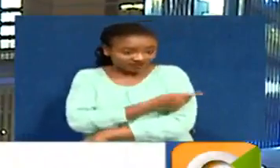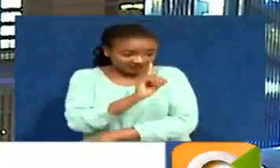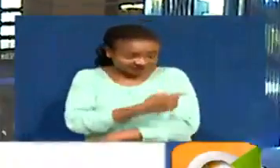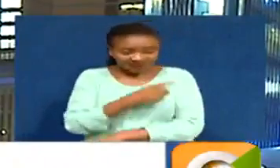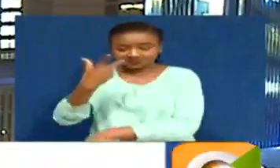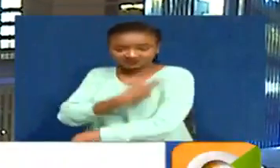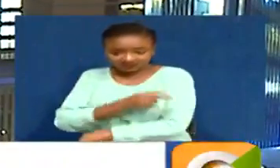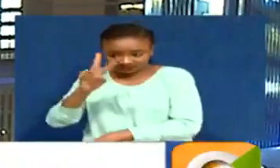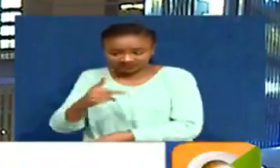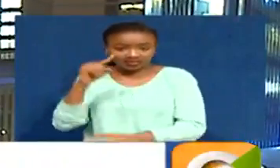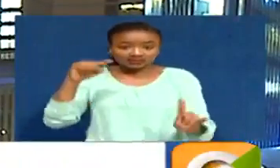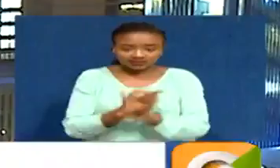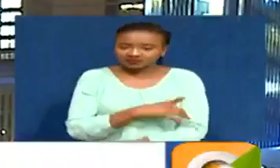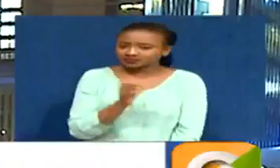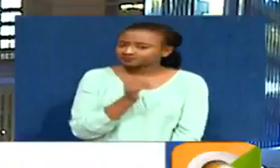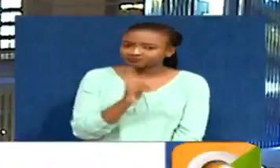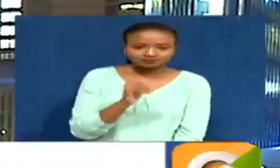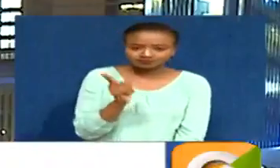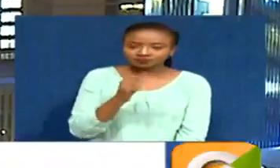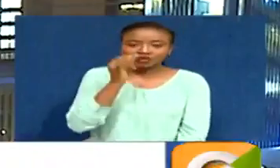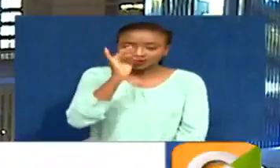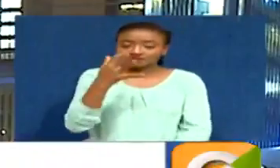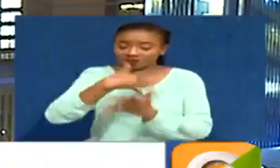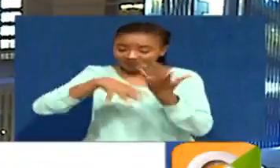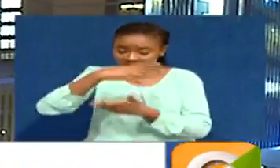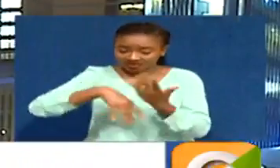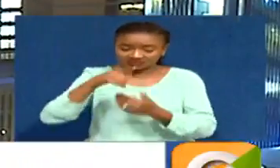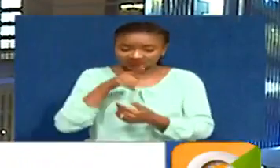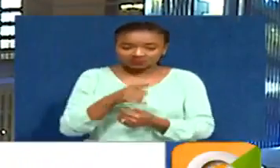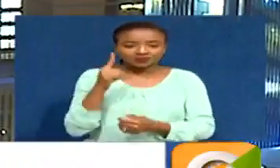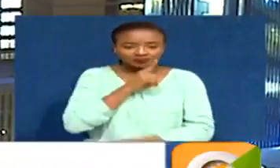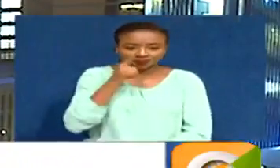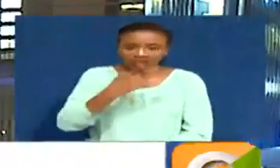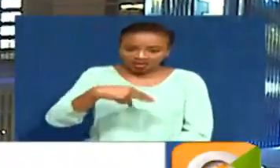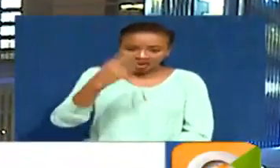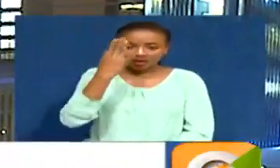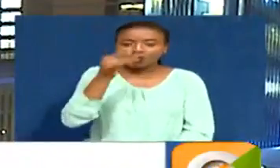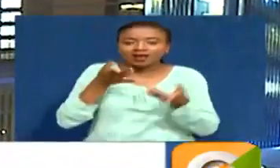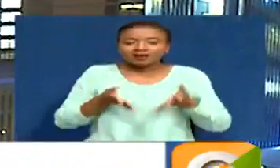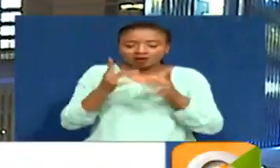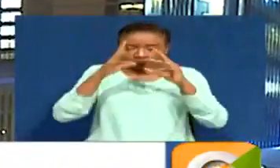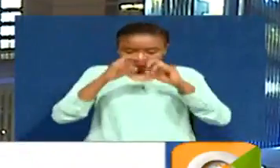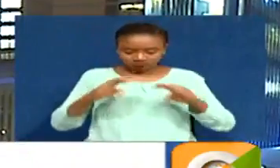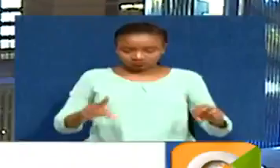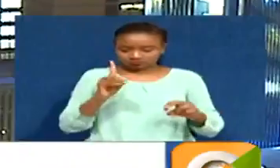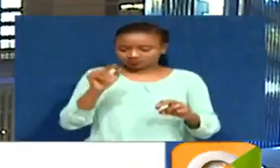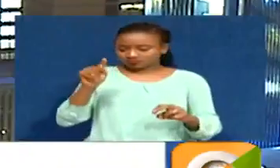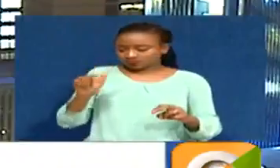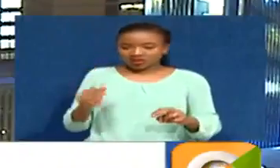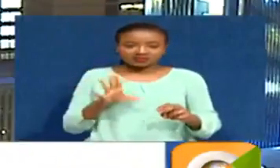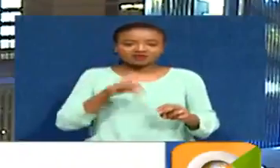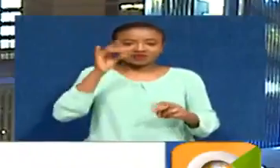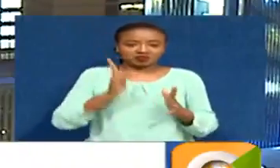COVID-19 vaccines, terming it as a dangerous trend. WHO says the available data on the impact of mixing